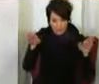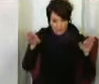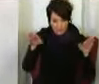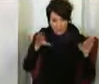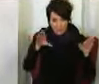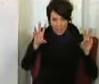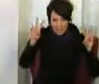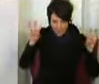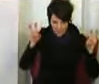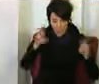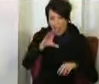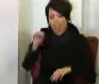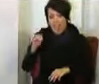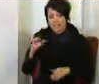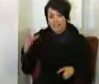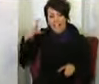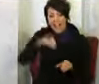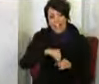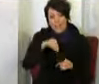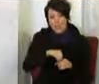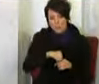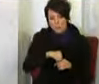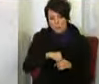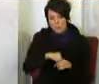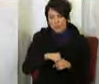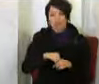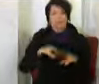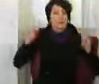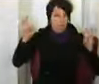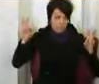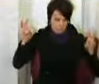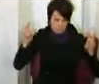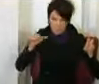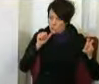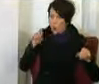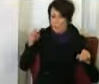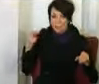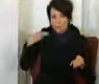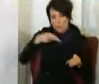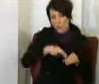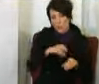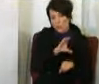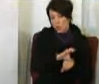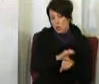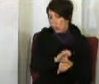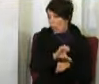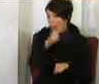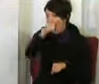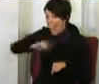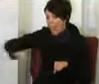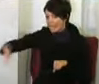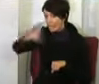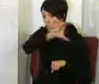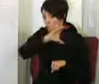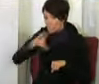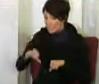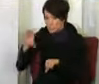That means you do not have to be a member of this church. You do not even have to be a member of a Christian organization.